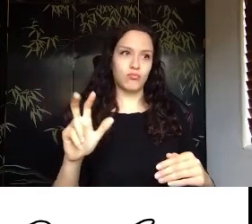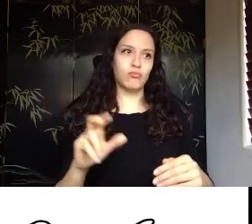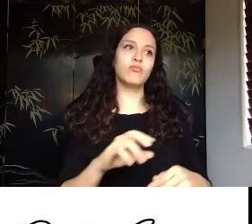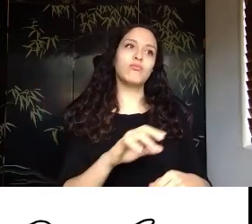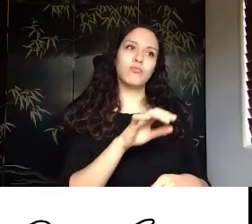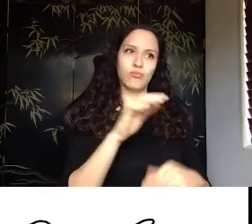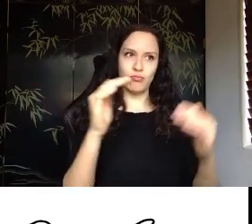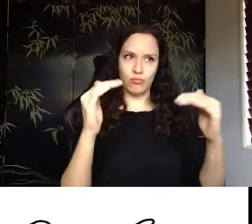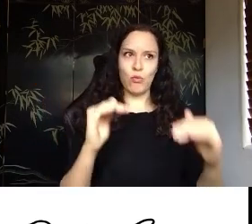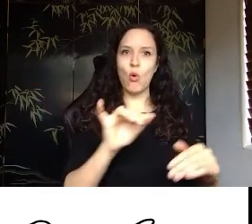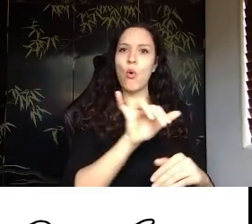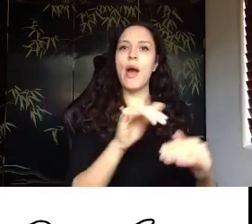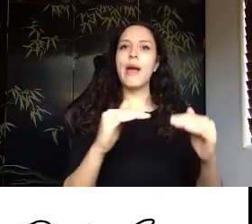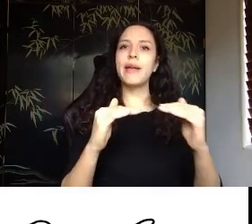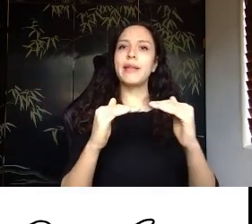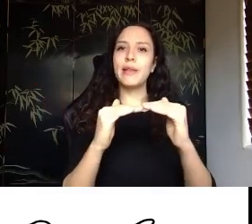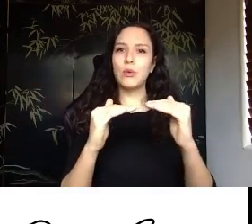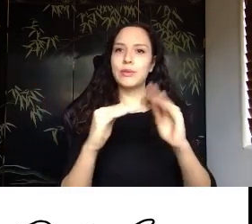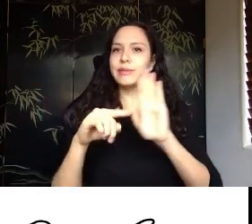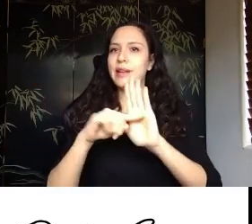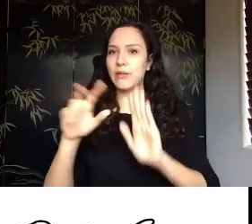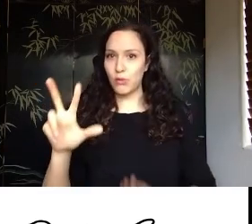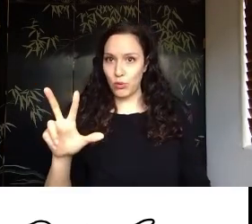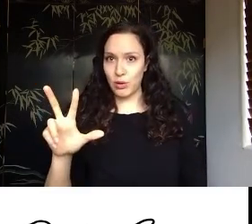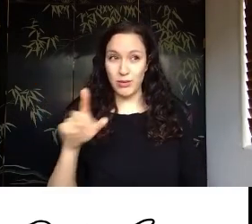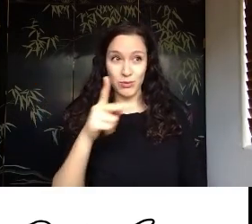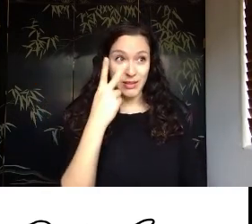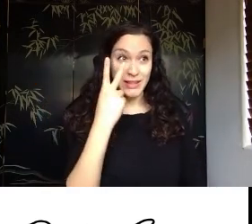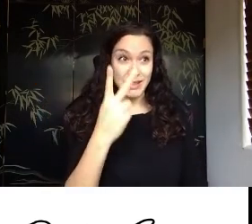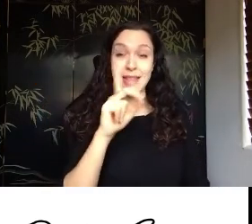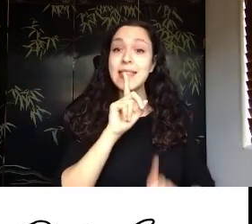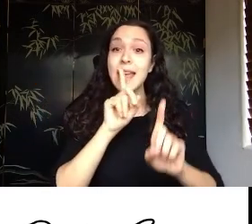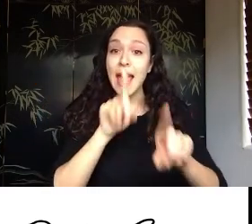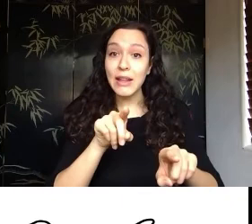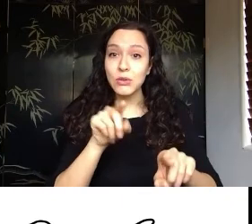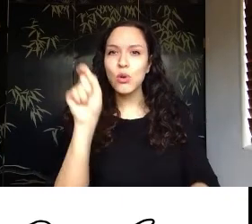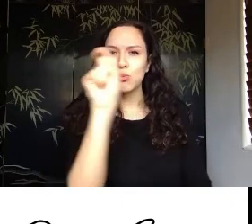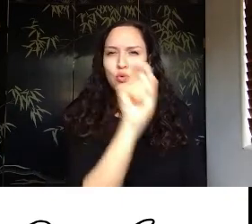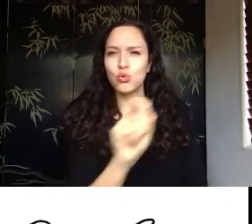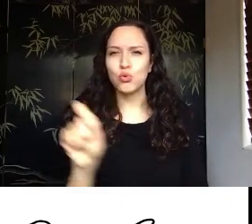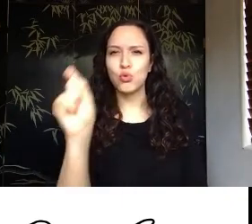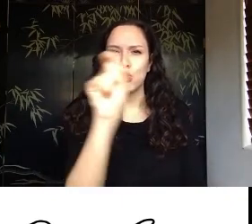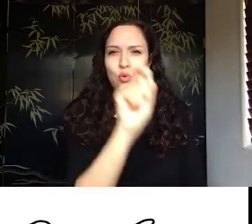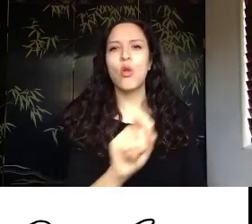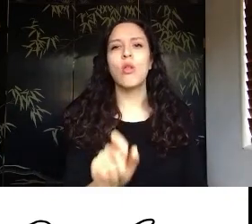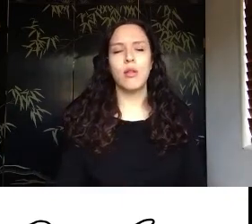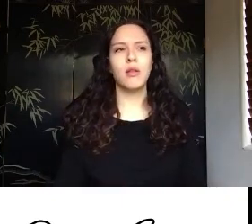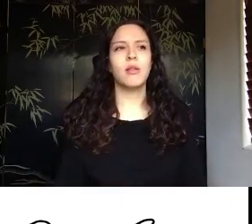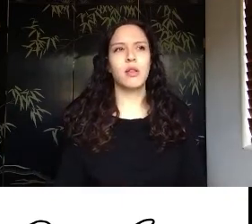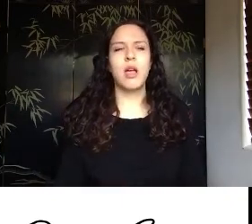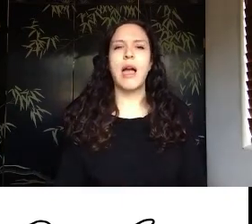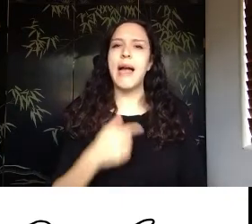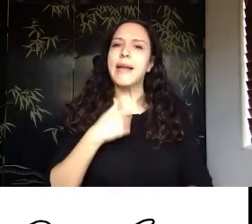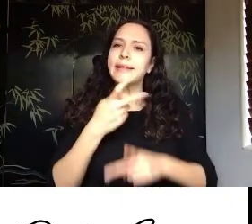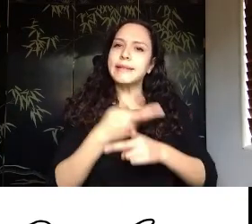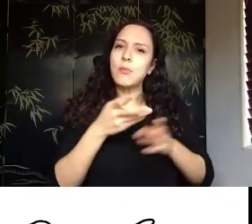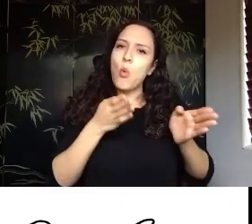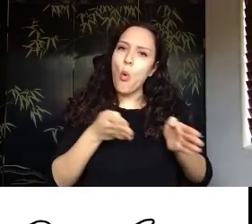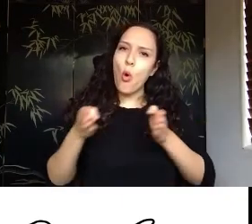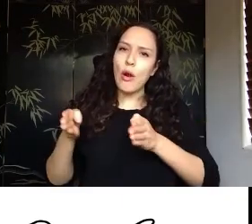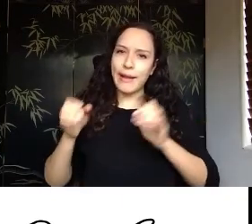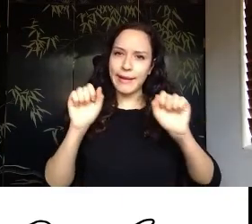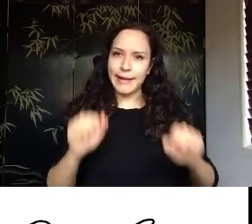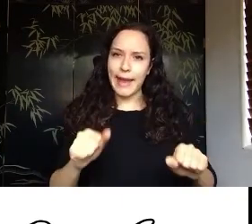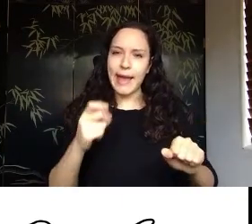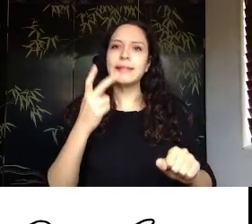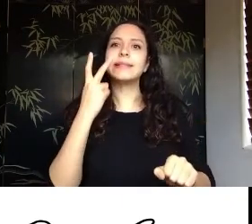y equals minus 3. As you can see, I'm circling my answers here, and that's purely for organization so that